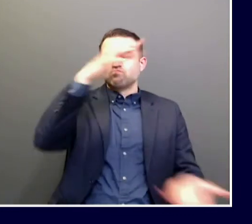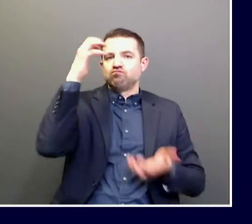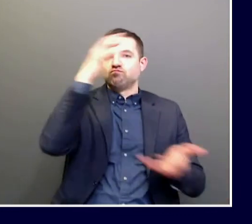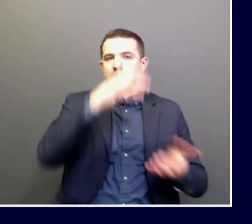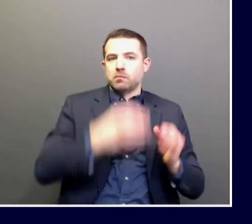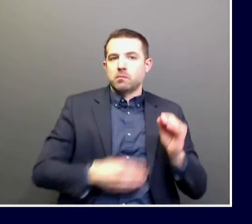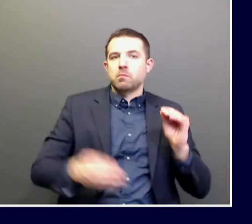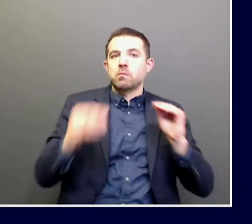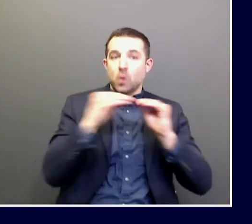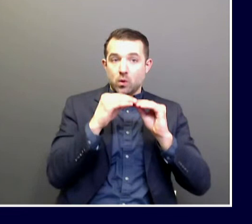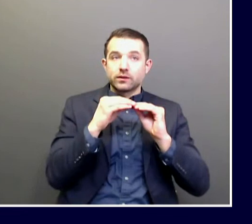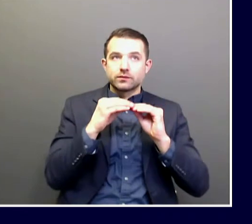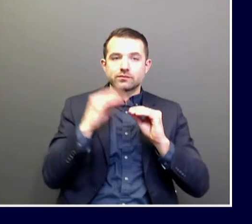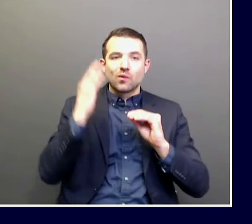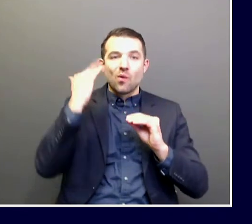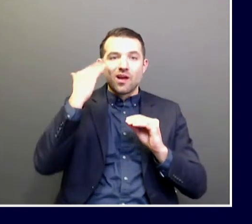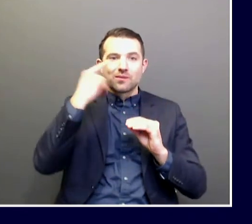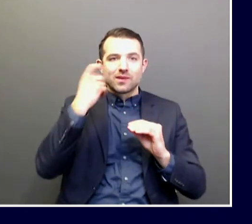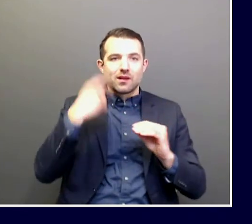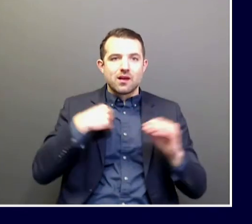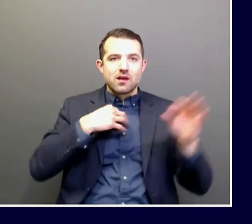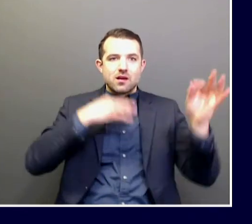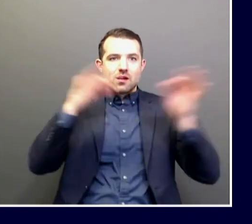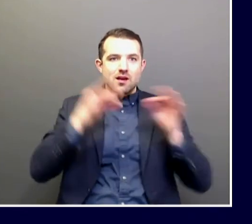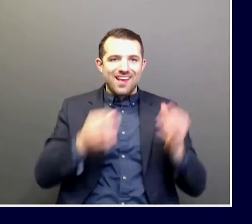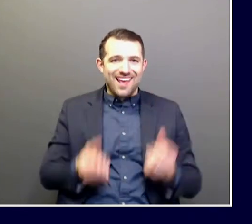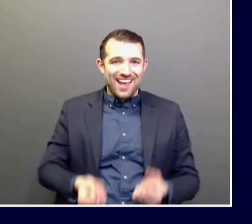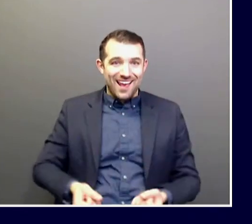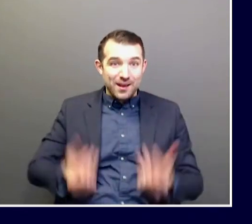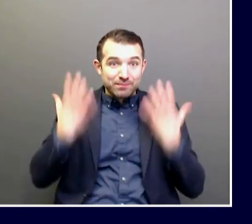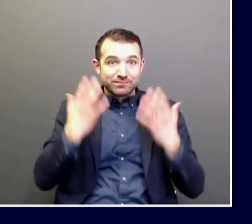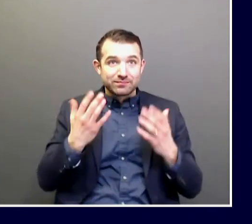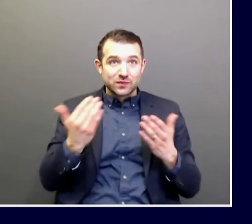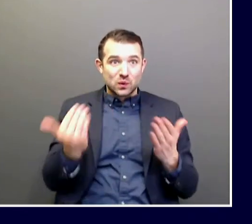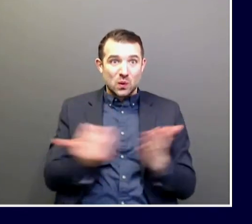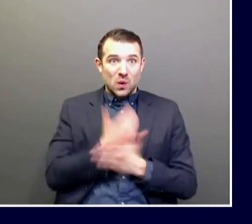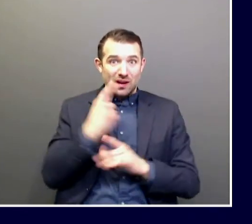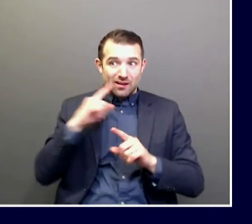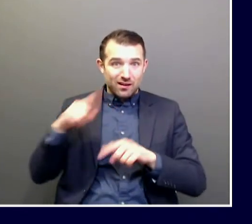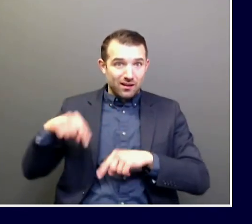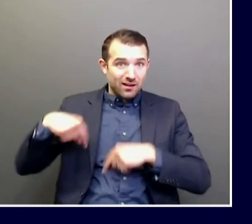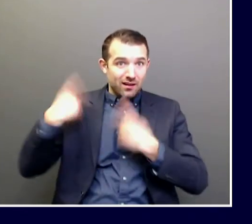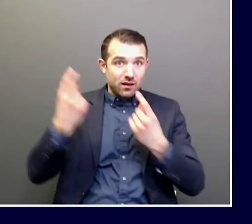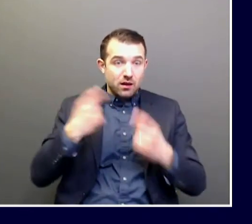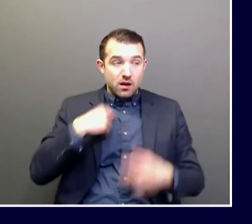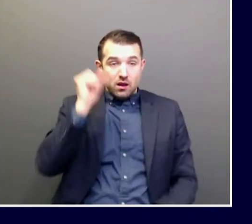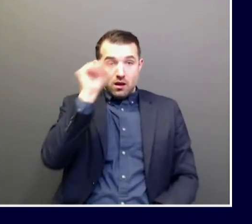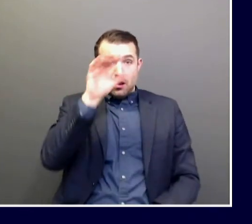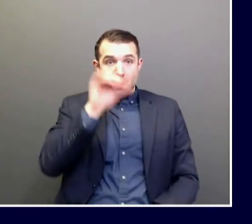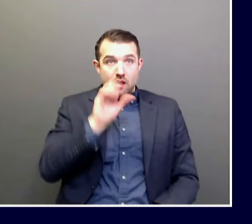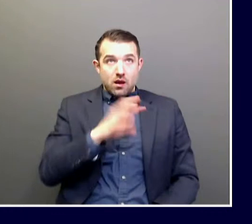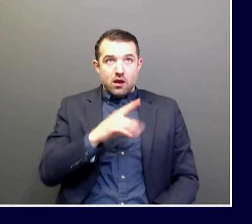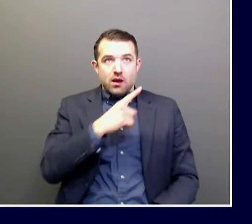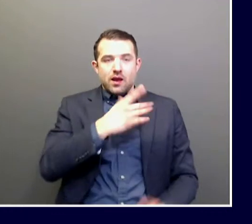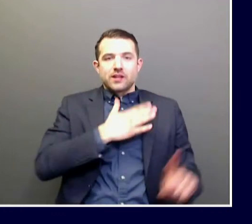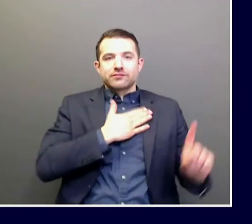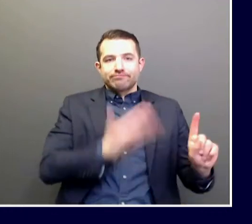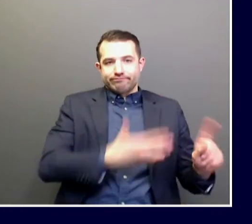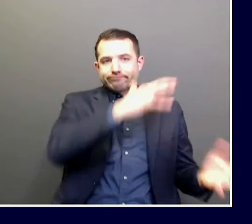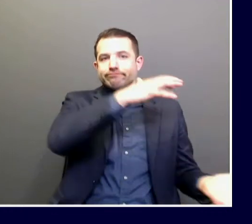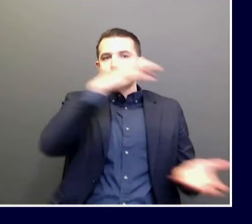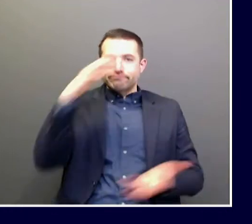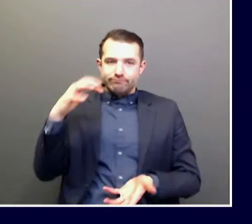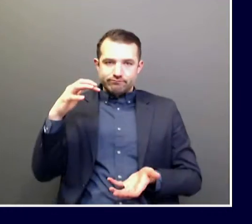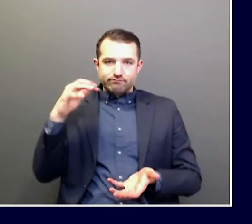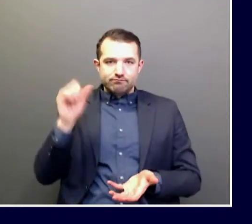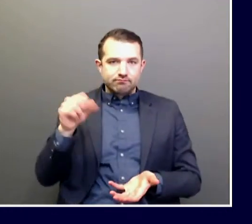pure metric of 7-day new case counts. So we thank the Biden administration for that. We do refer you to the U.S. Department of